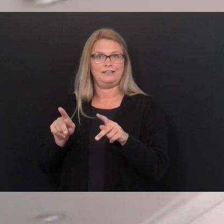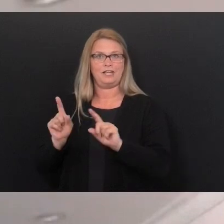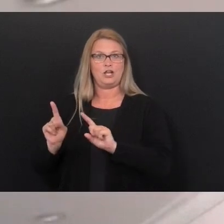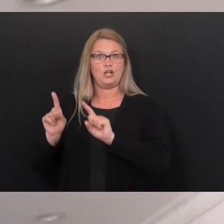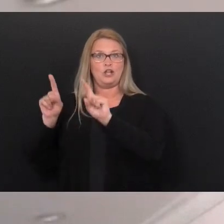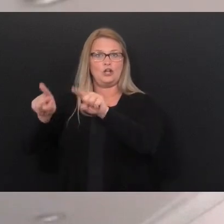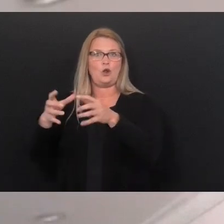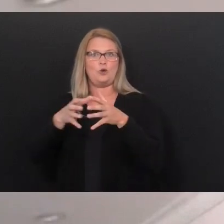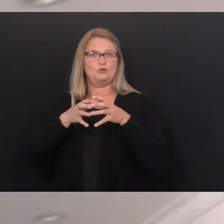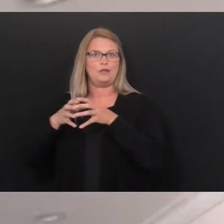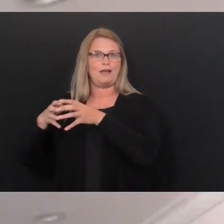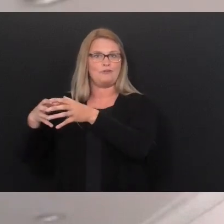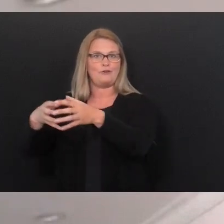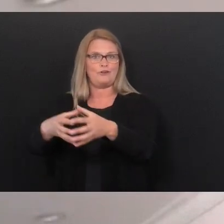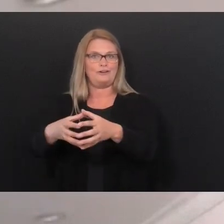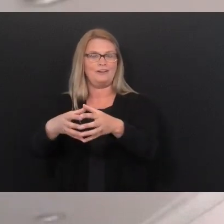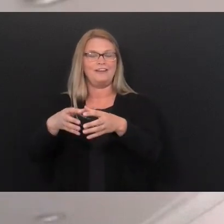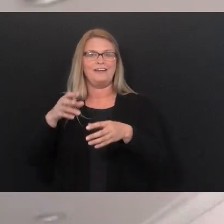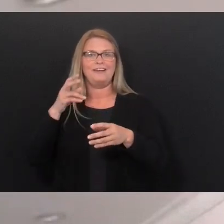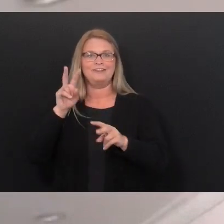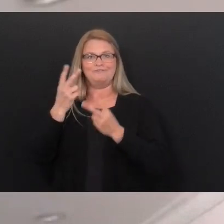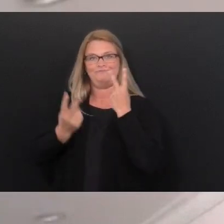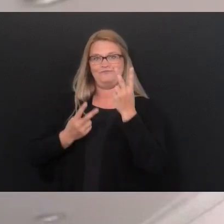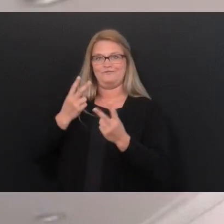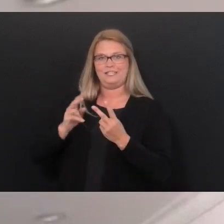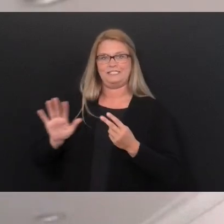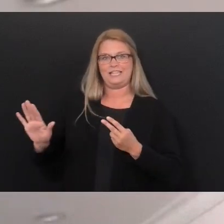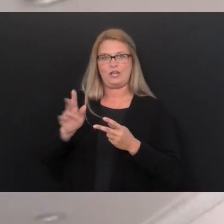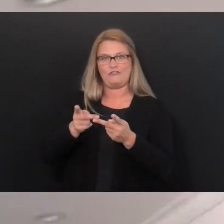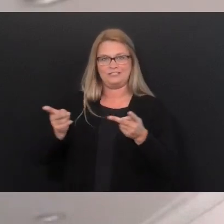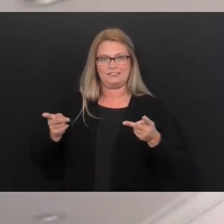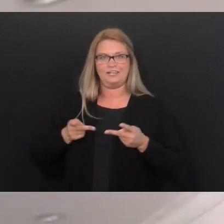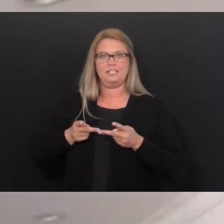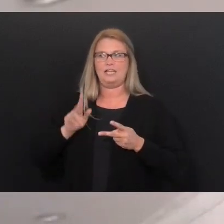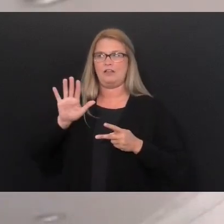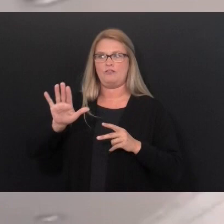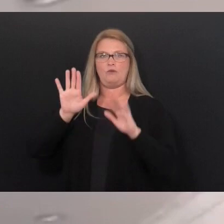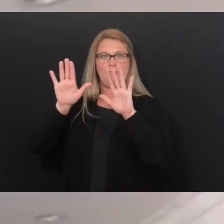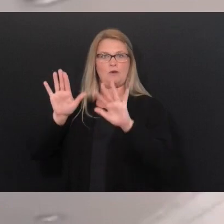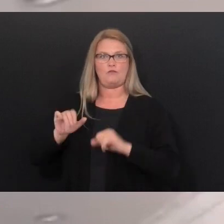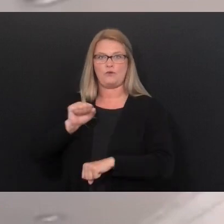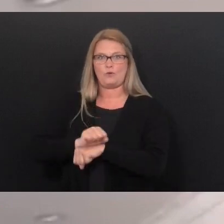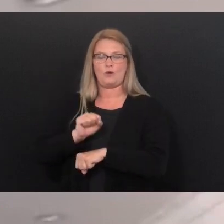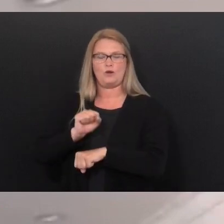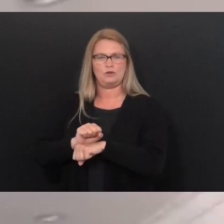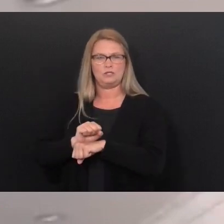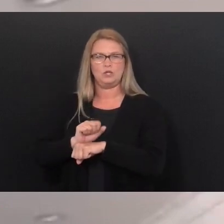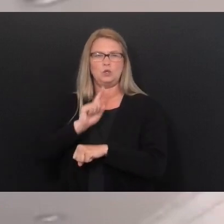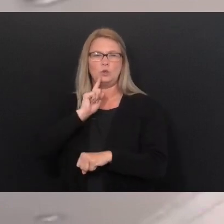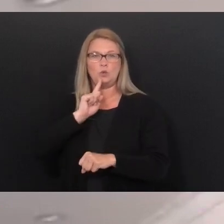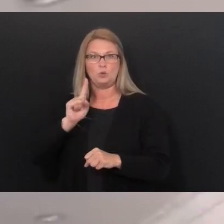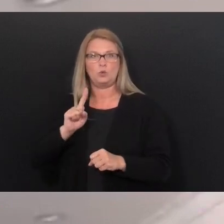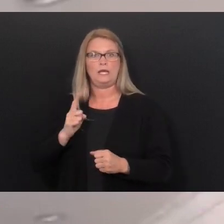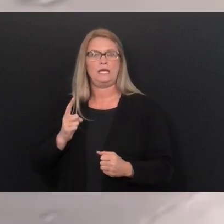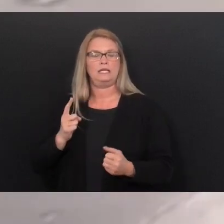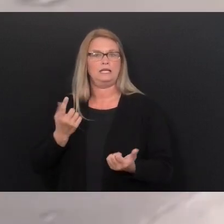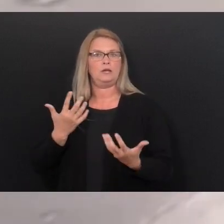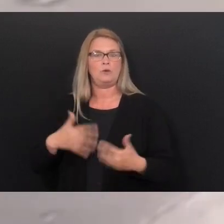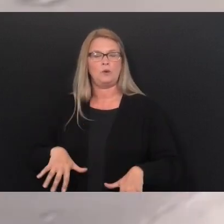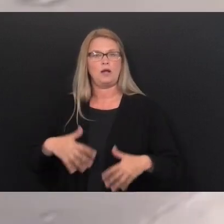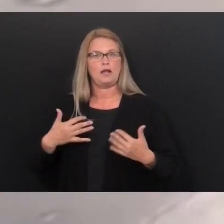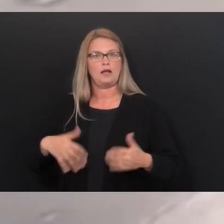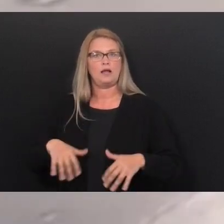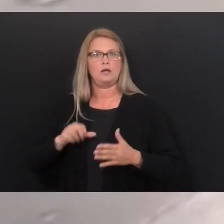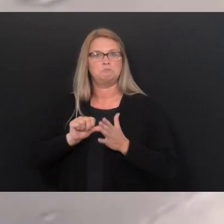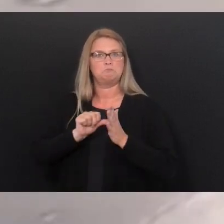go together to the facility and see what the amazing work the Guard is doing. So it was really inspiring, and